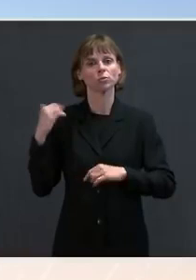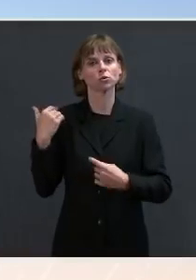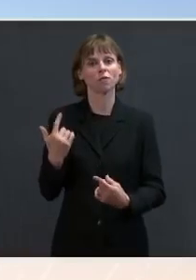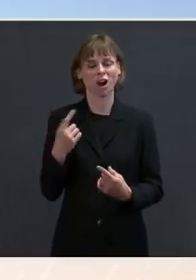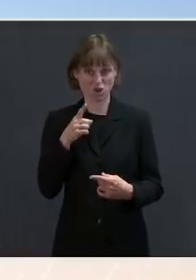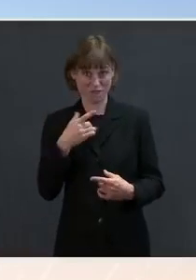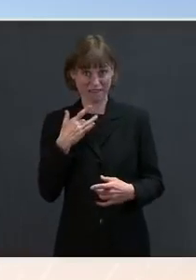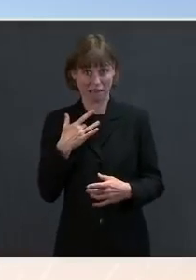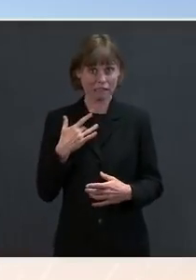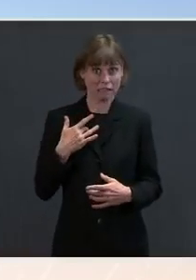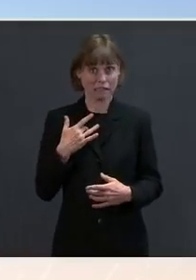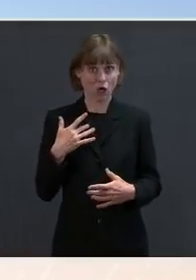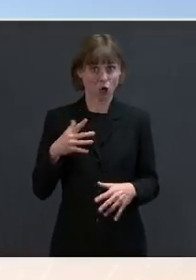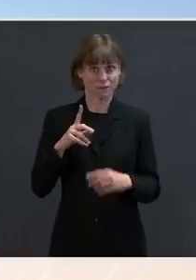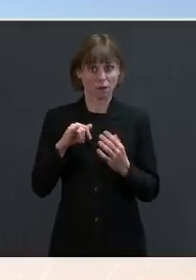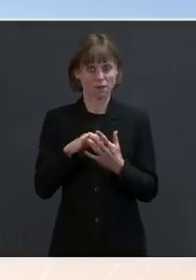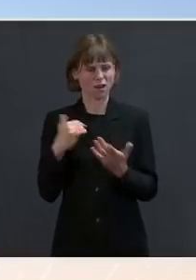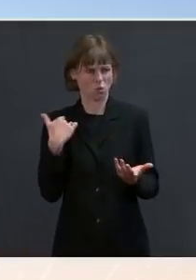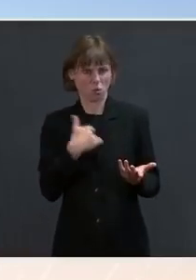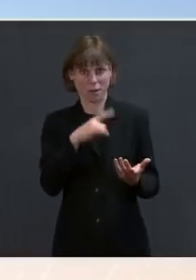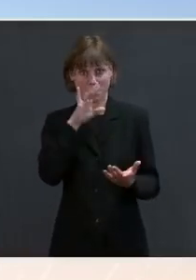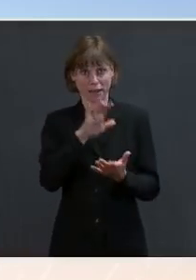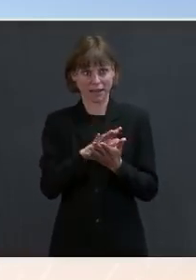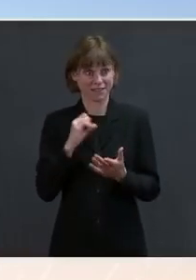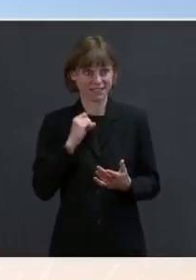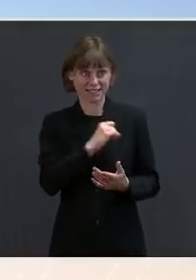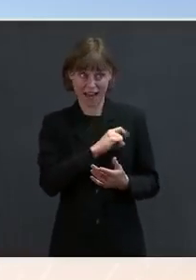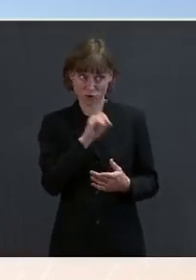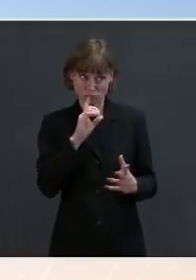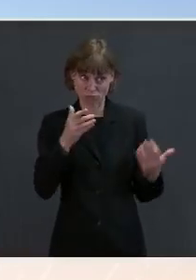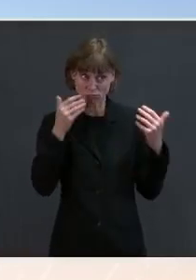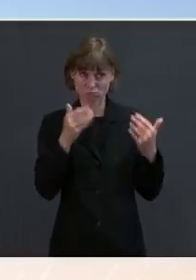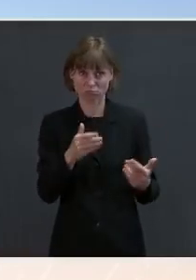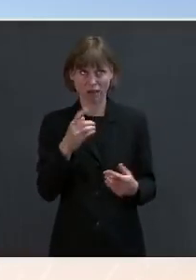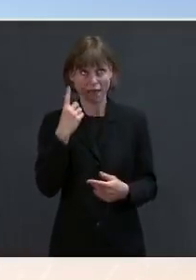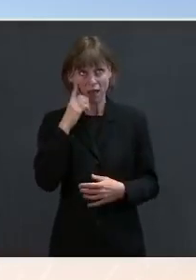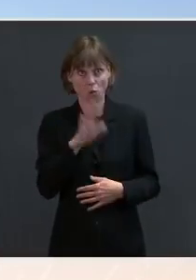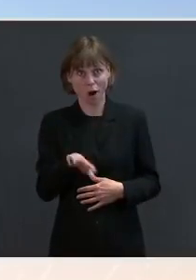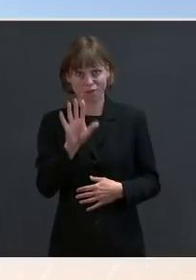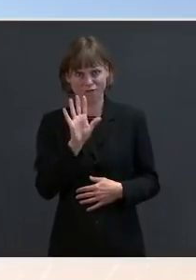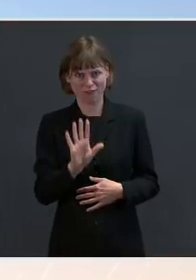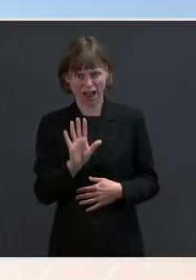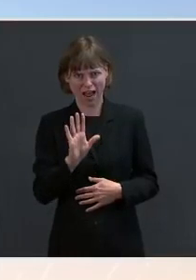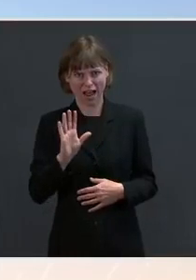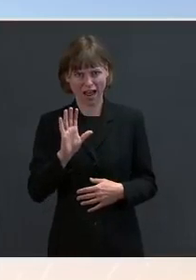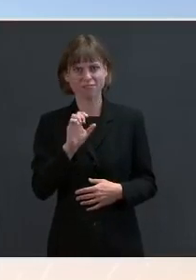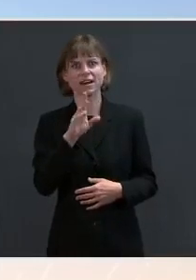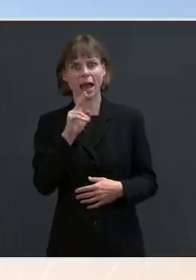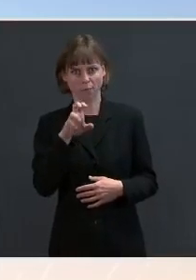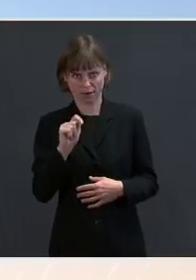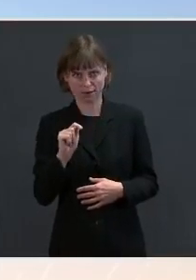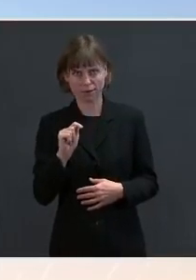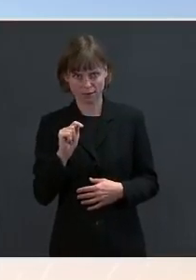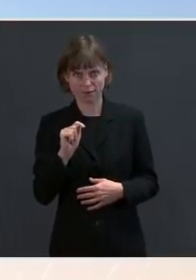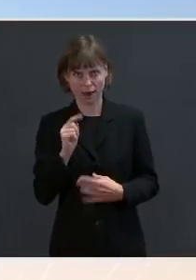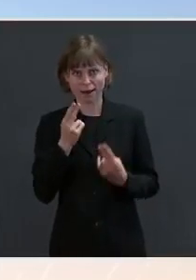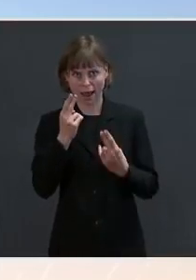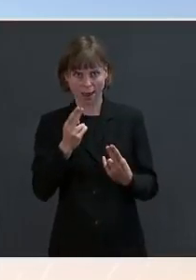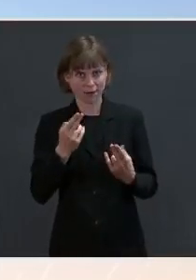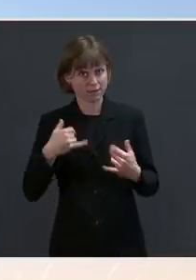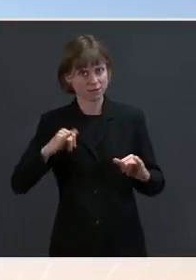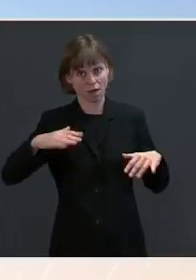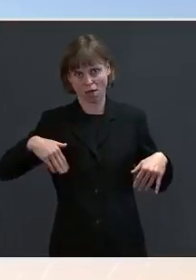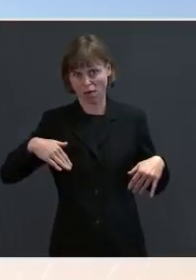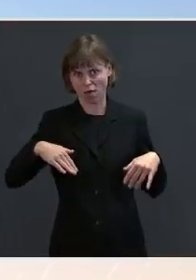that the Senate should move forward with the approximately half a dozen, or about five, I believe, cabinet-level nominees who have still not been